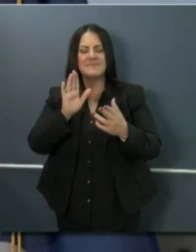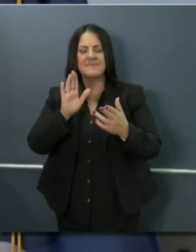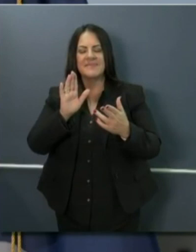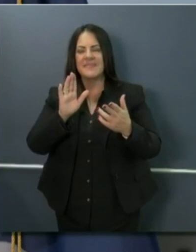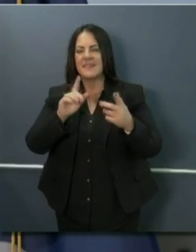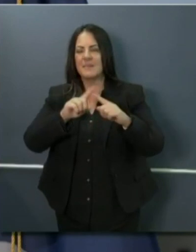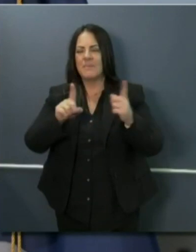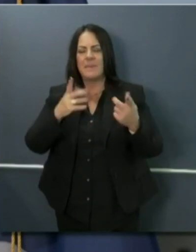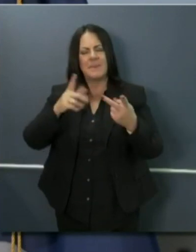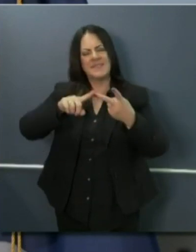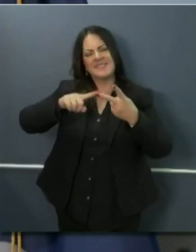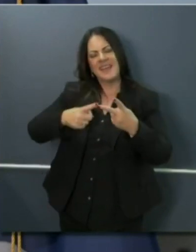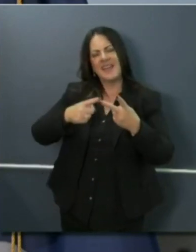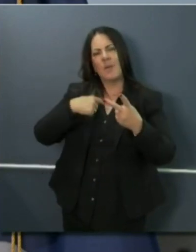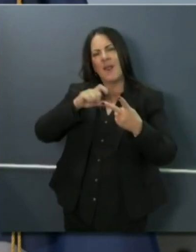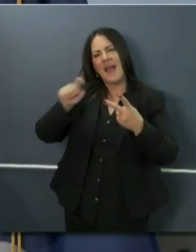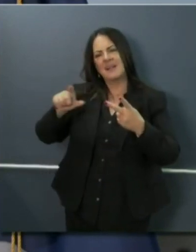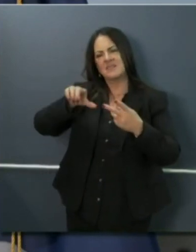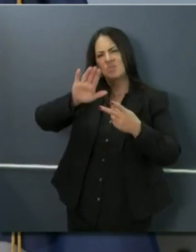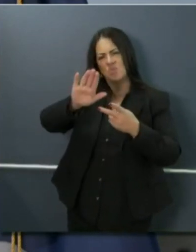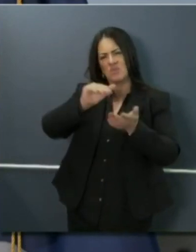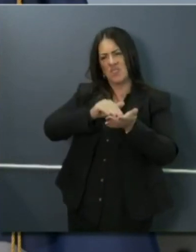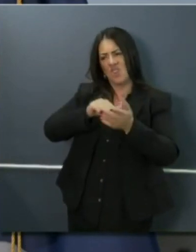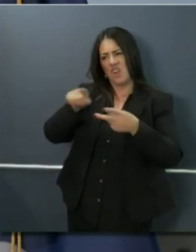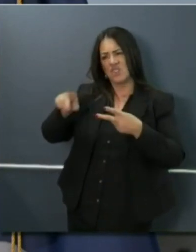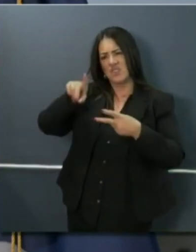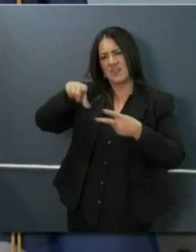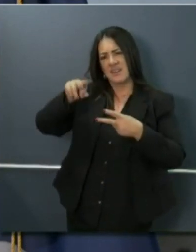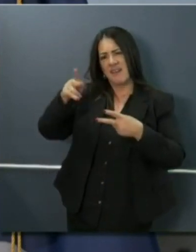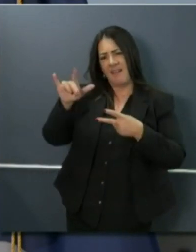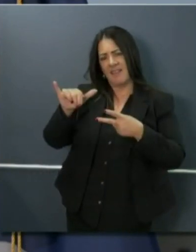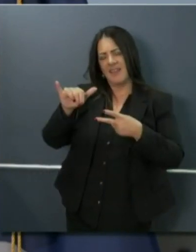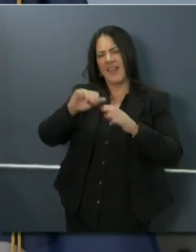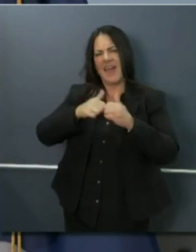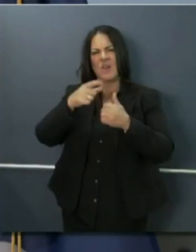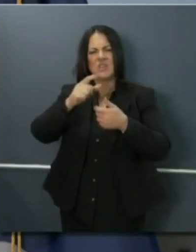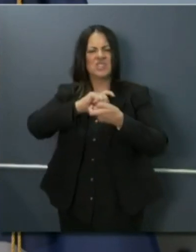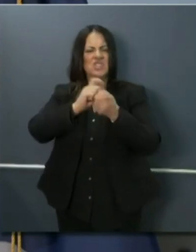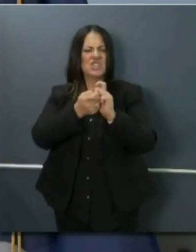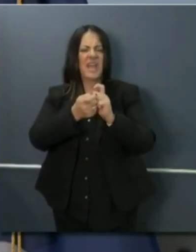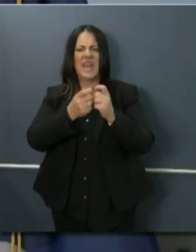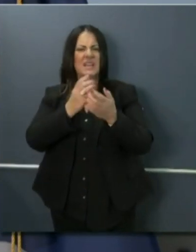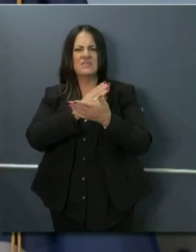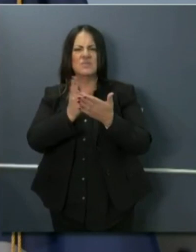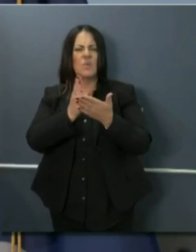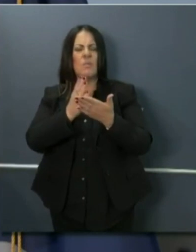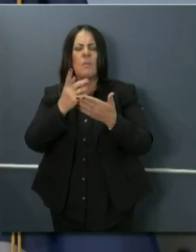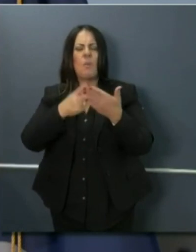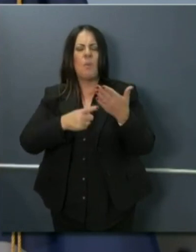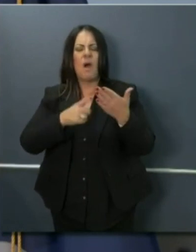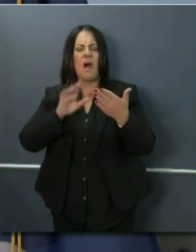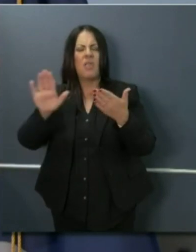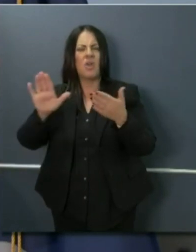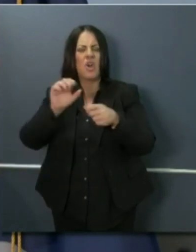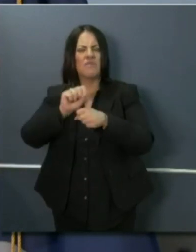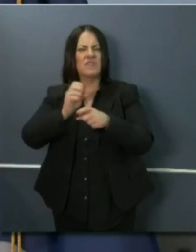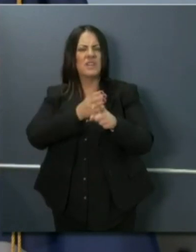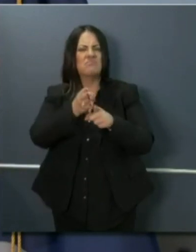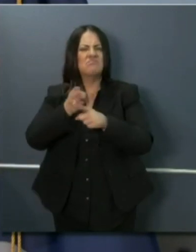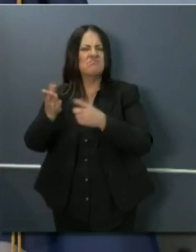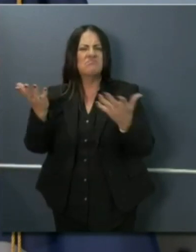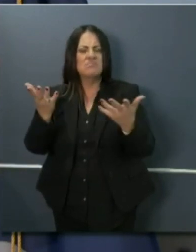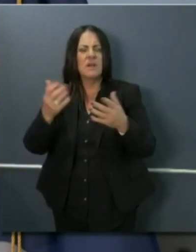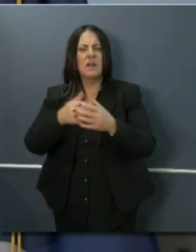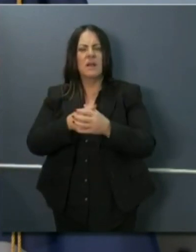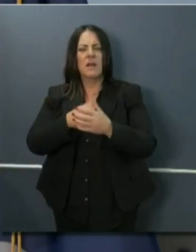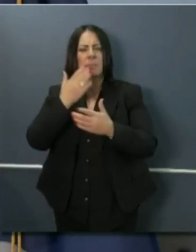maybe for Dr. Galley, is can you be more specific regarding changes to scope of practice, especially regarding nurse practitioners and physician's assistants,